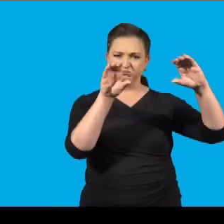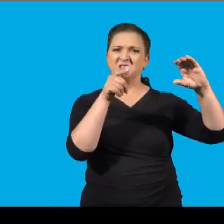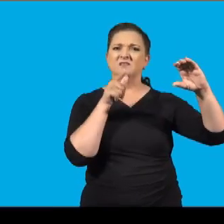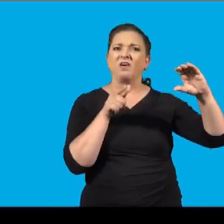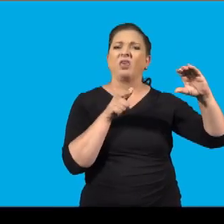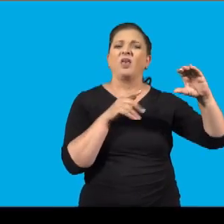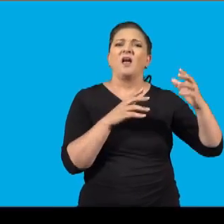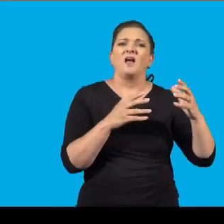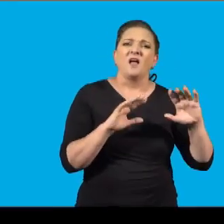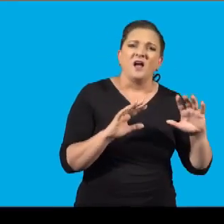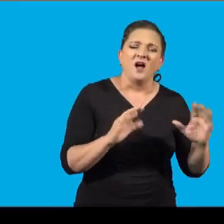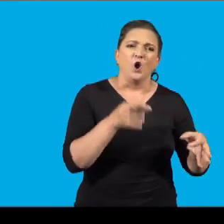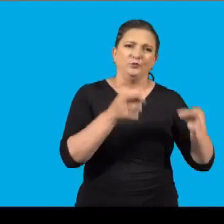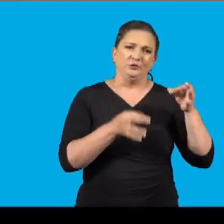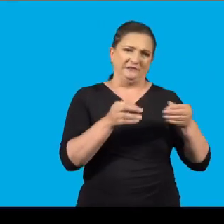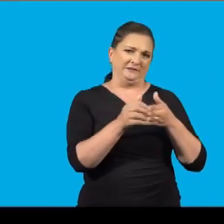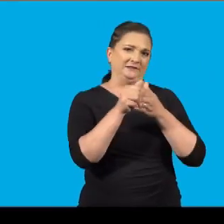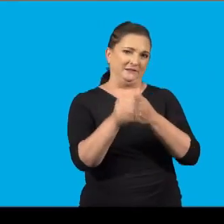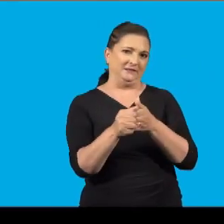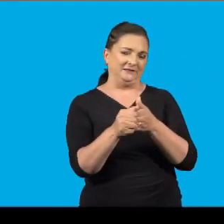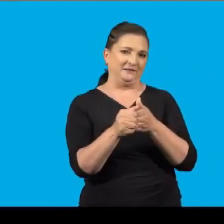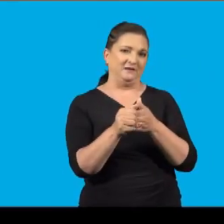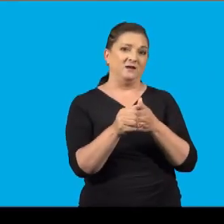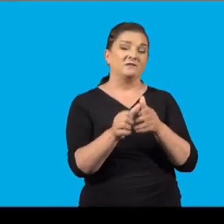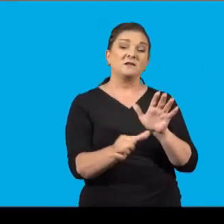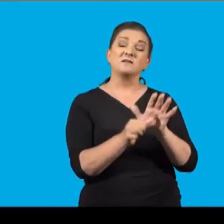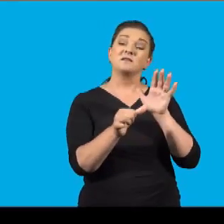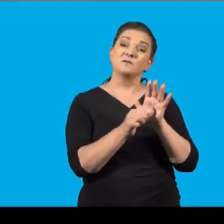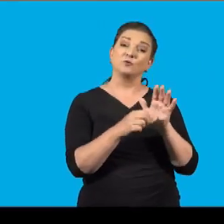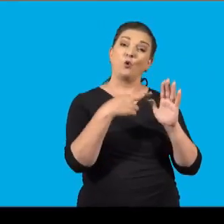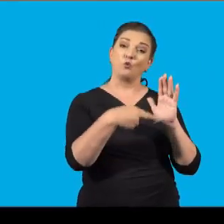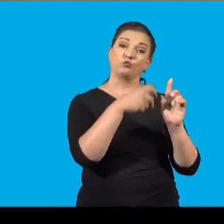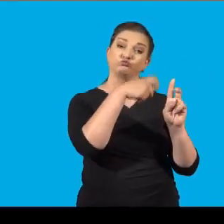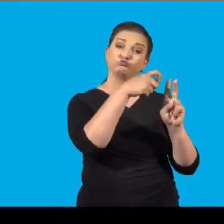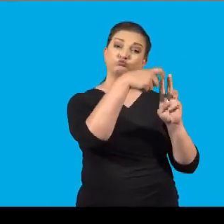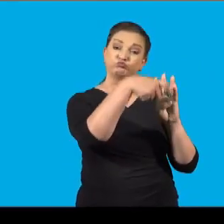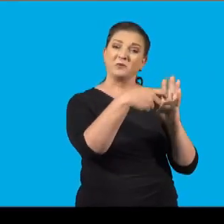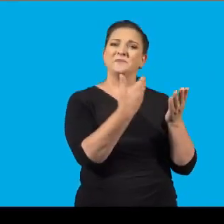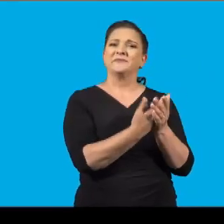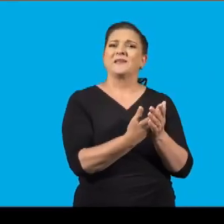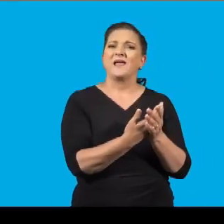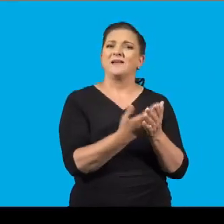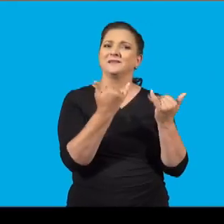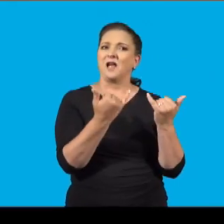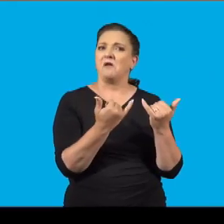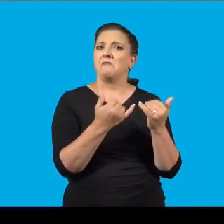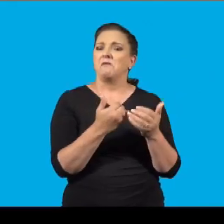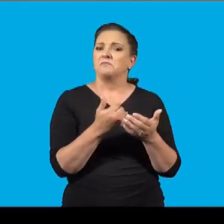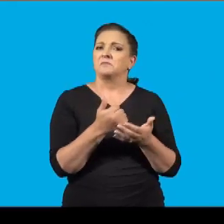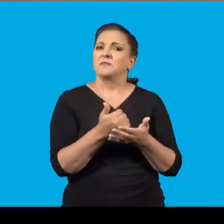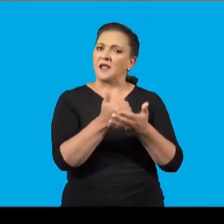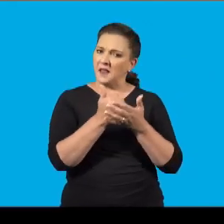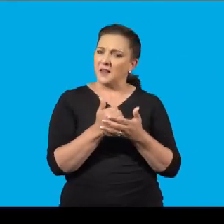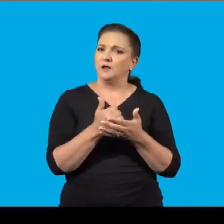indicate how political leadership and commitment of key South African role players paved the way for the birth